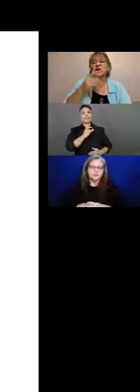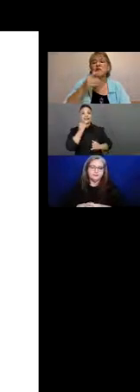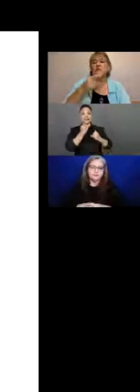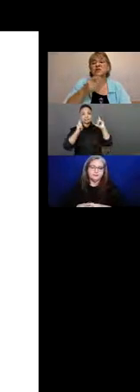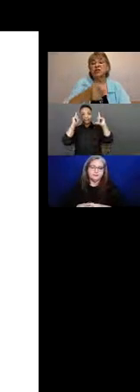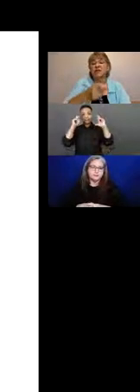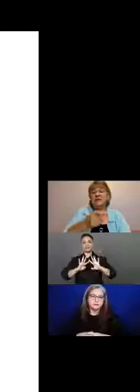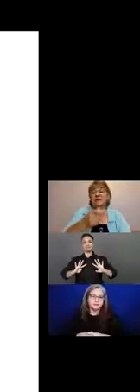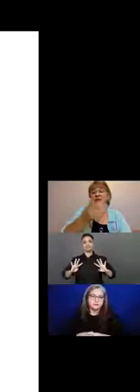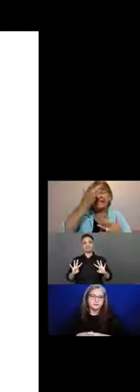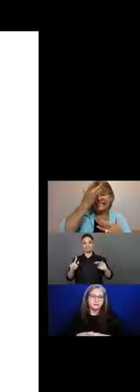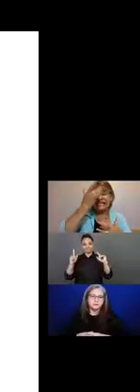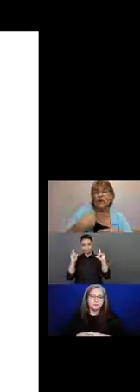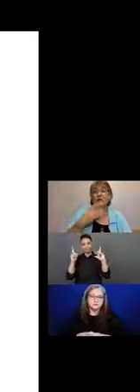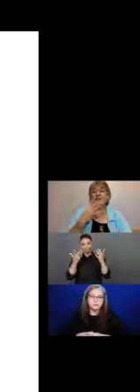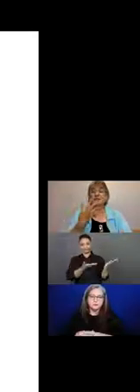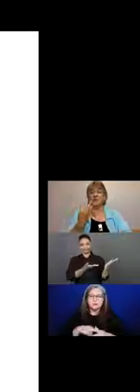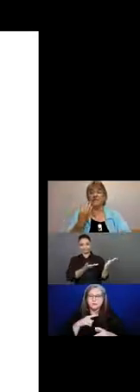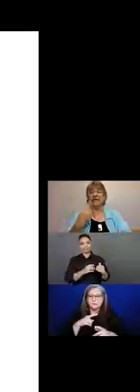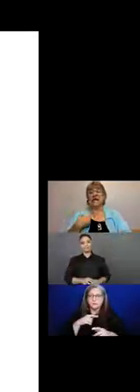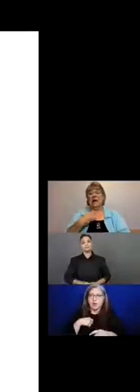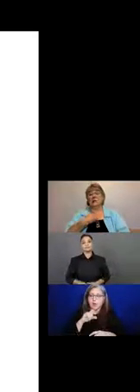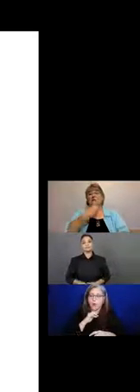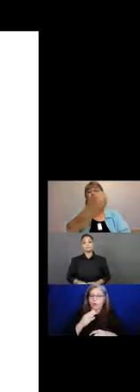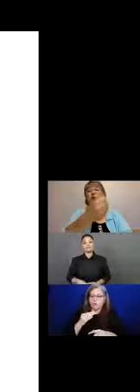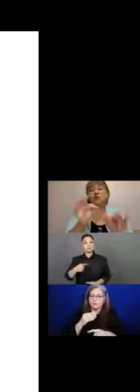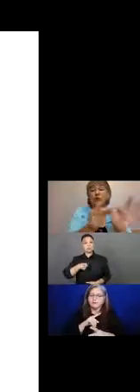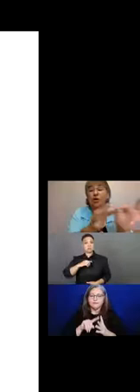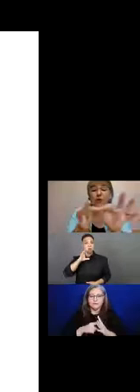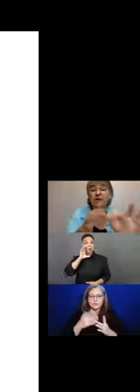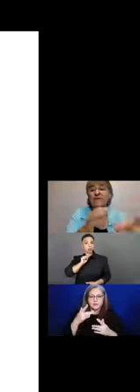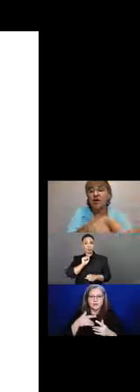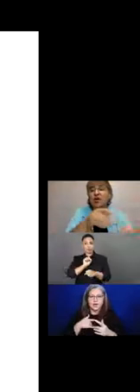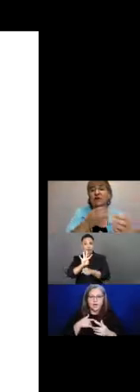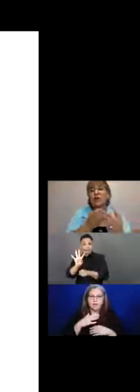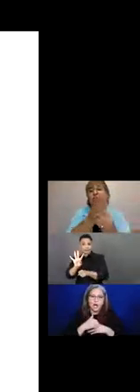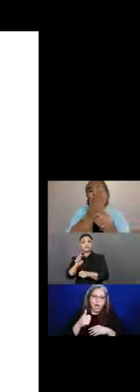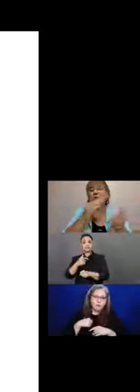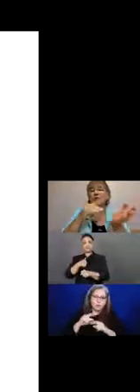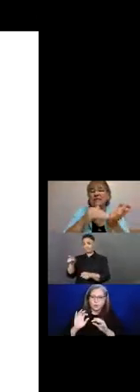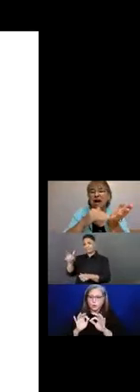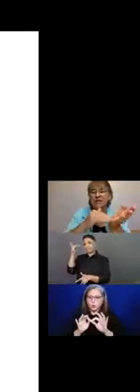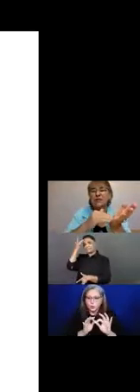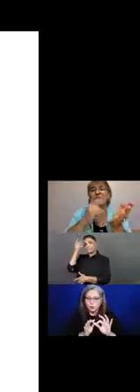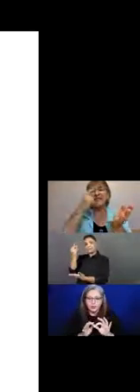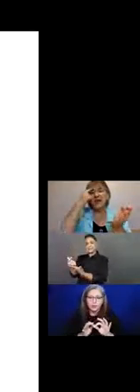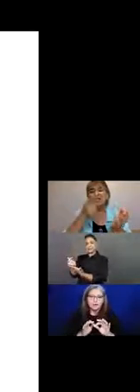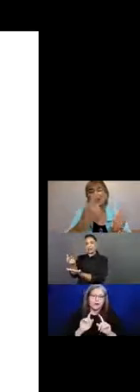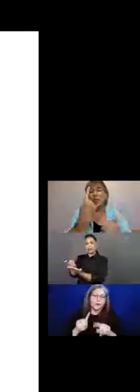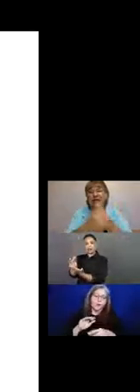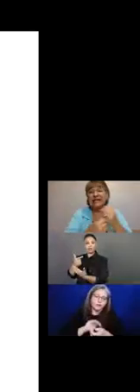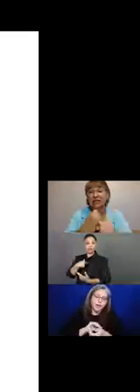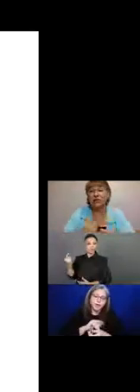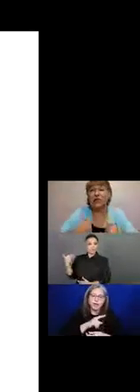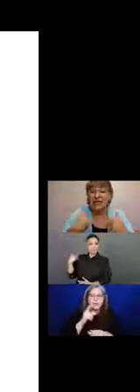So she got sick when I was 14. I was pulled to interpret for her going through the doctors. They thought she